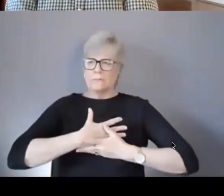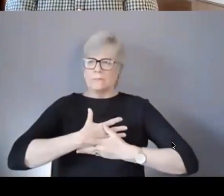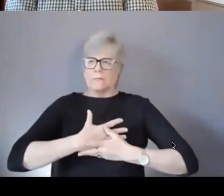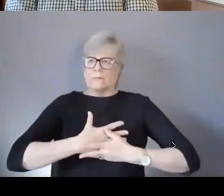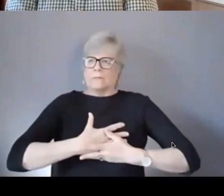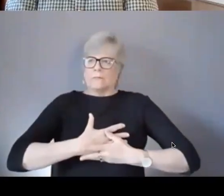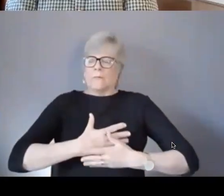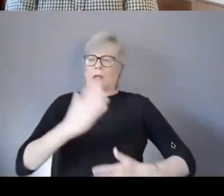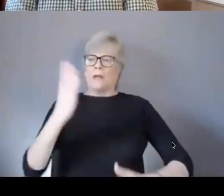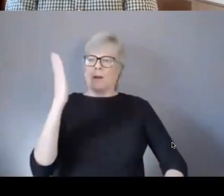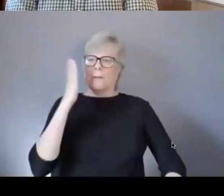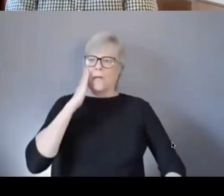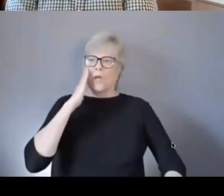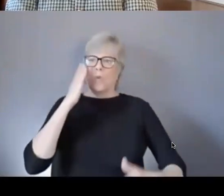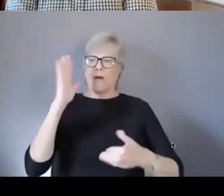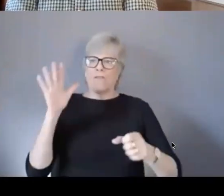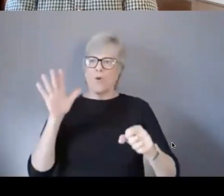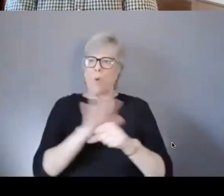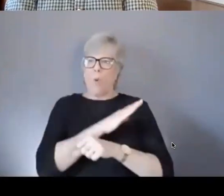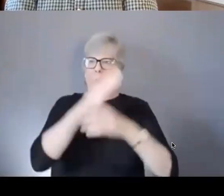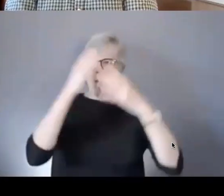Be aware of your whole body as best you can.